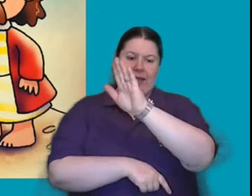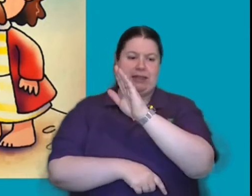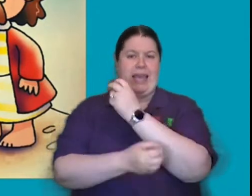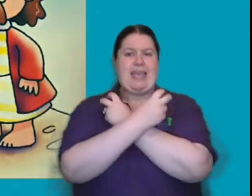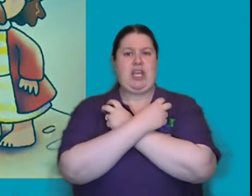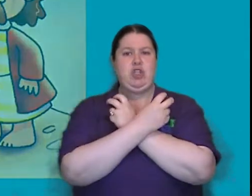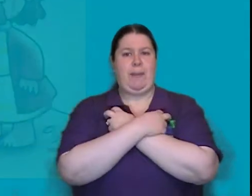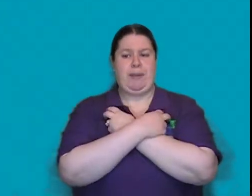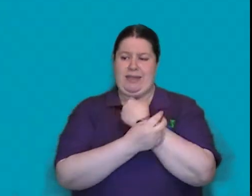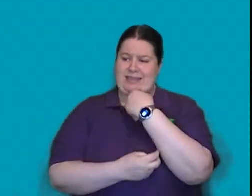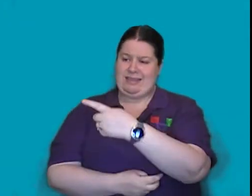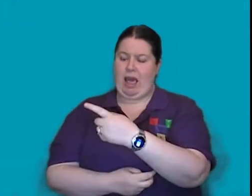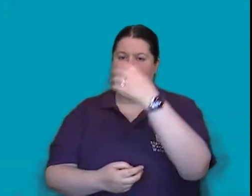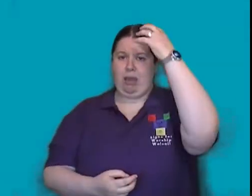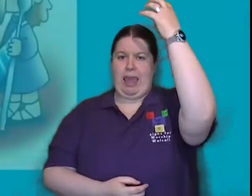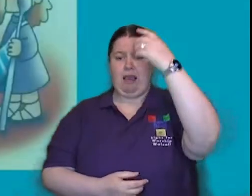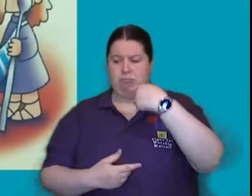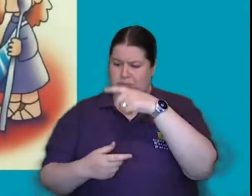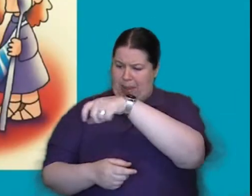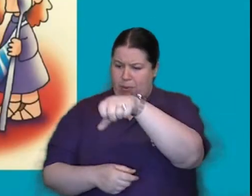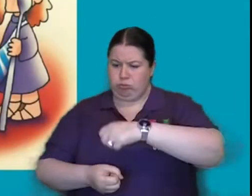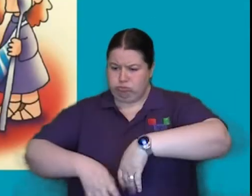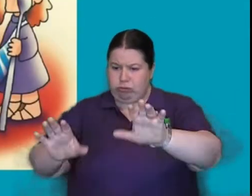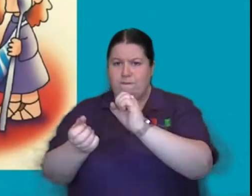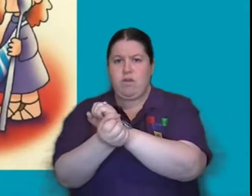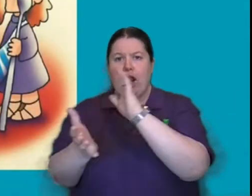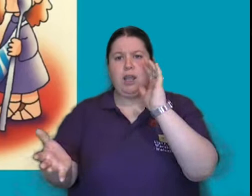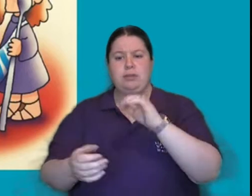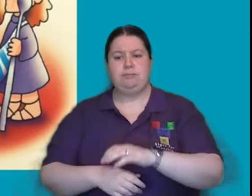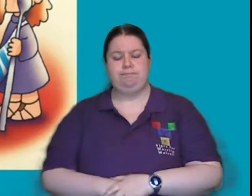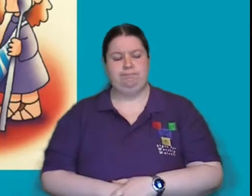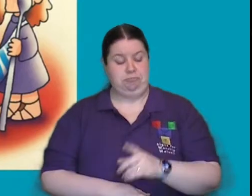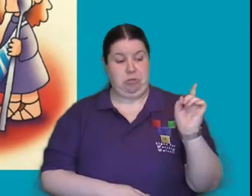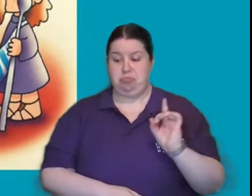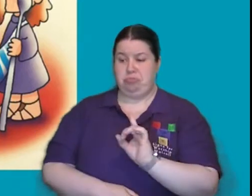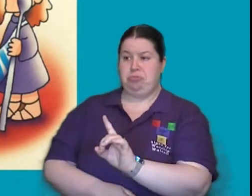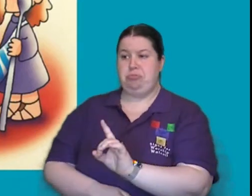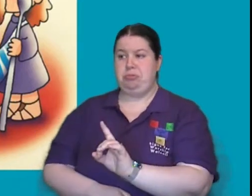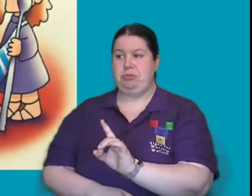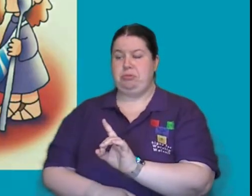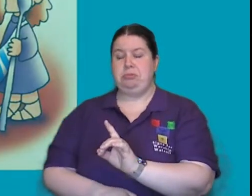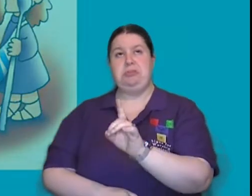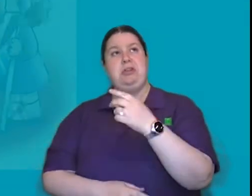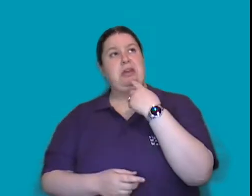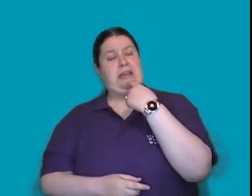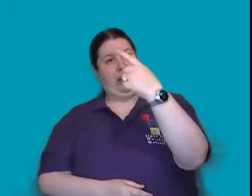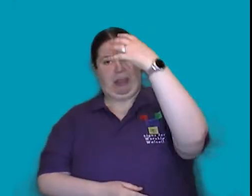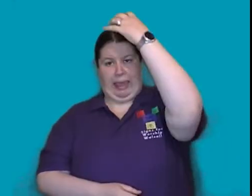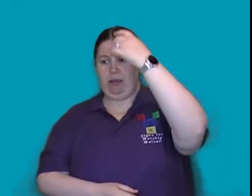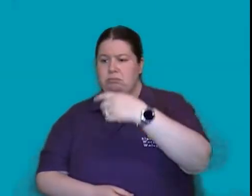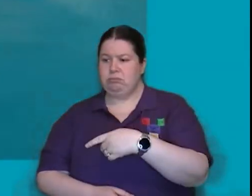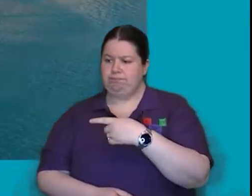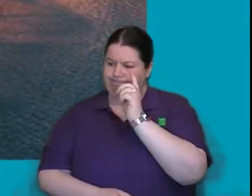my people go. And so they did, but Pharaoh said, I won't let your people go. So Moses took his